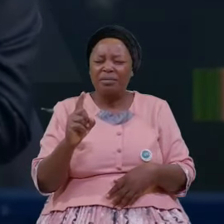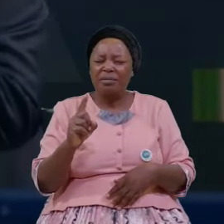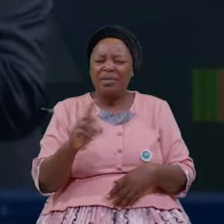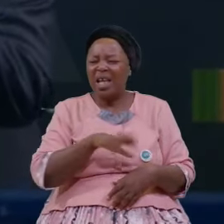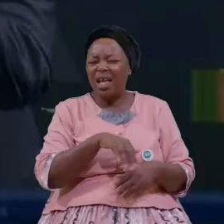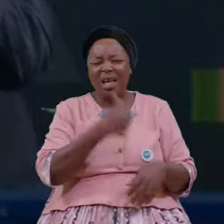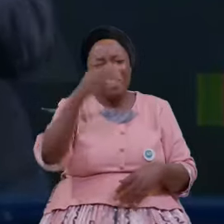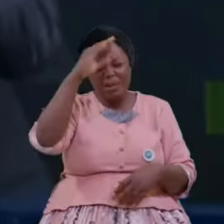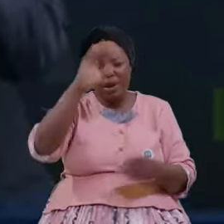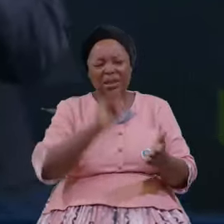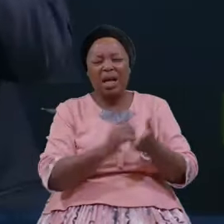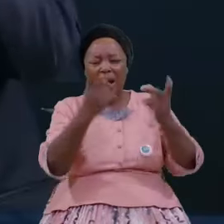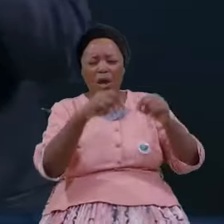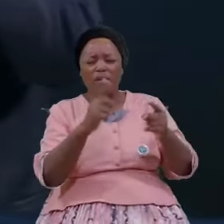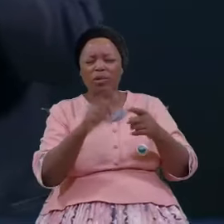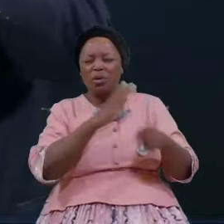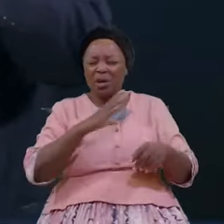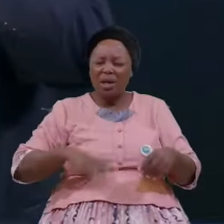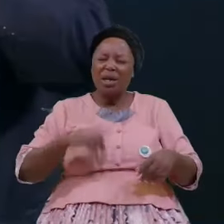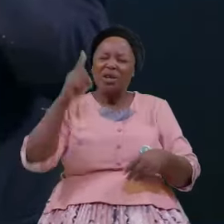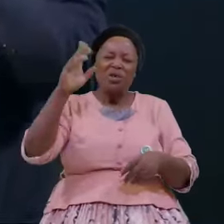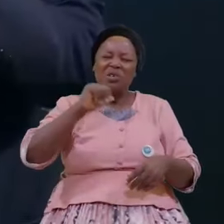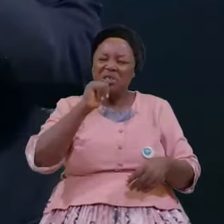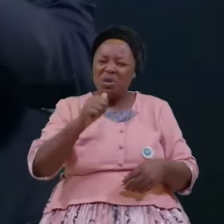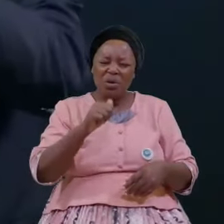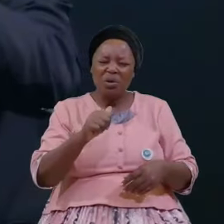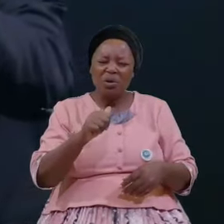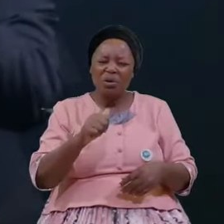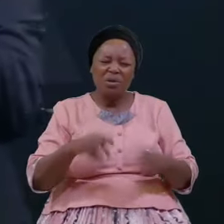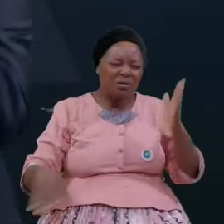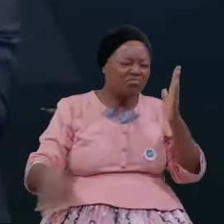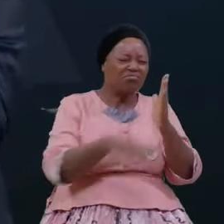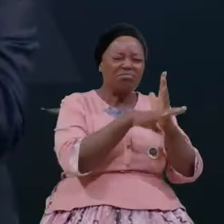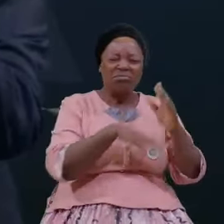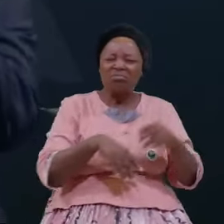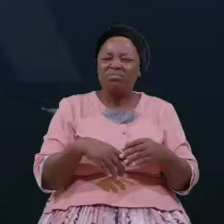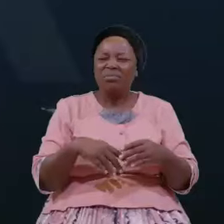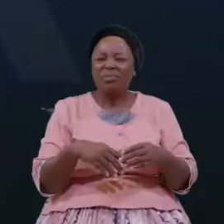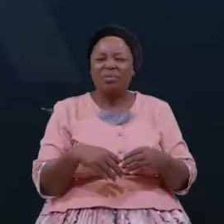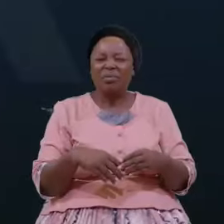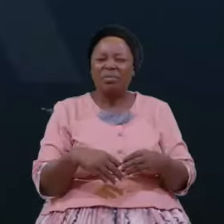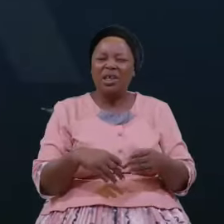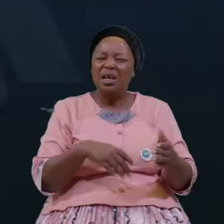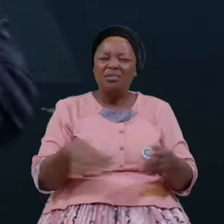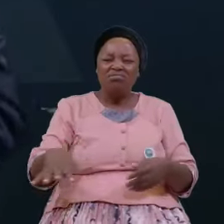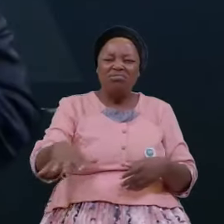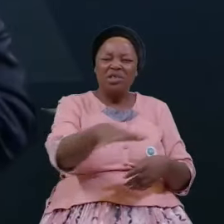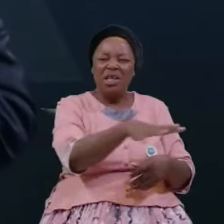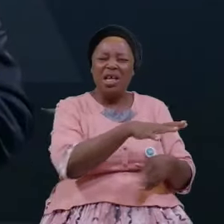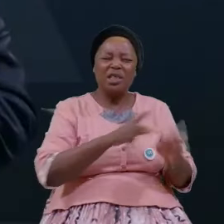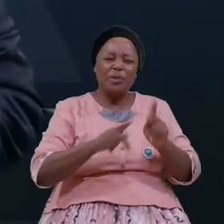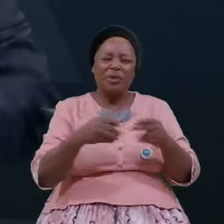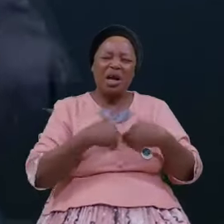Christ, you will in no wise cast out. These have come, and I